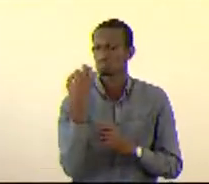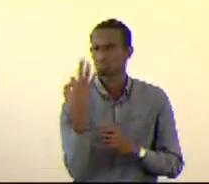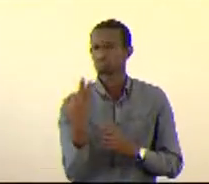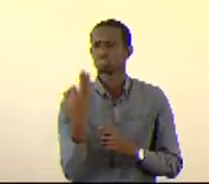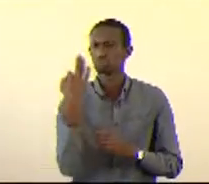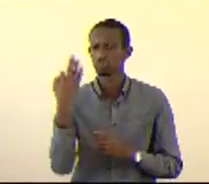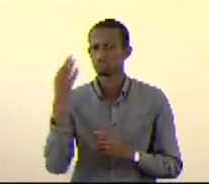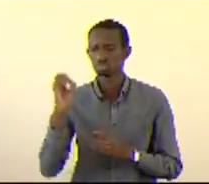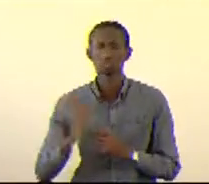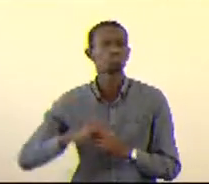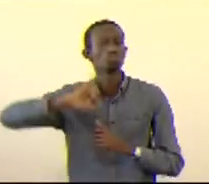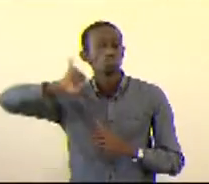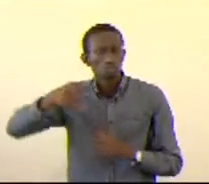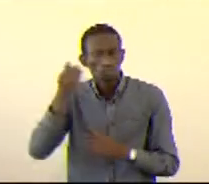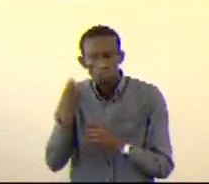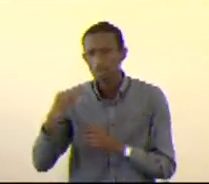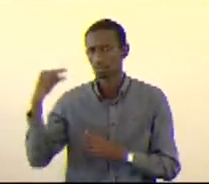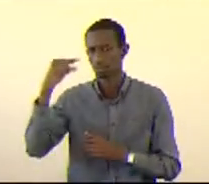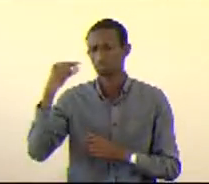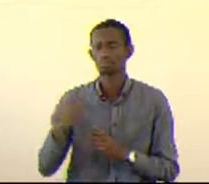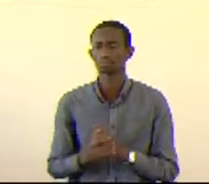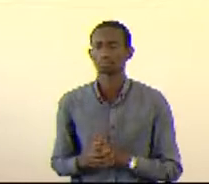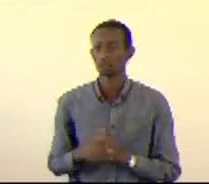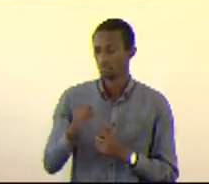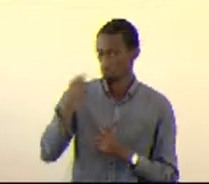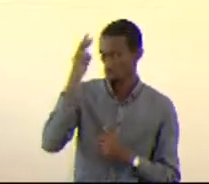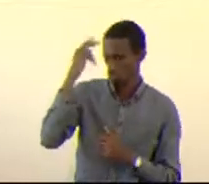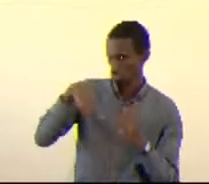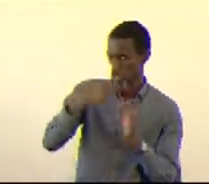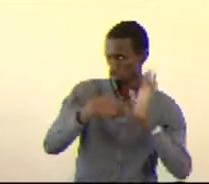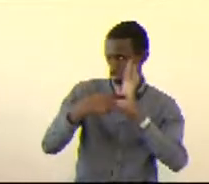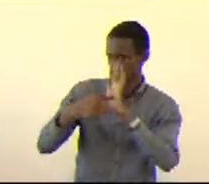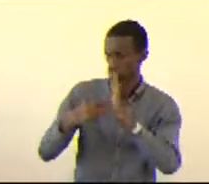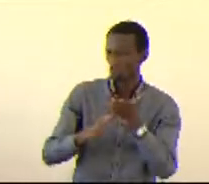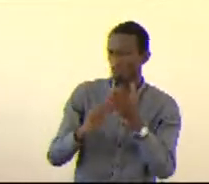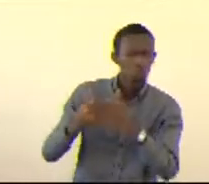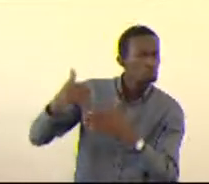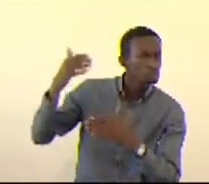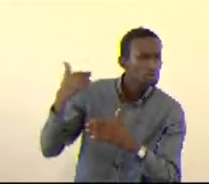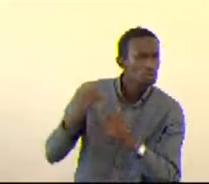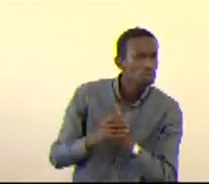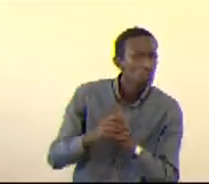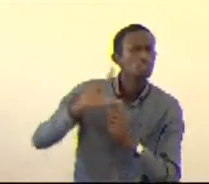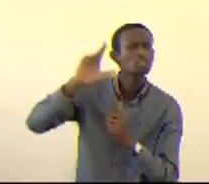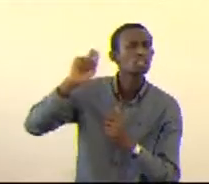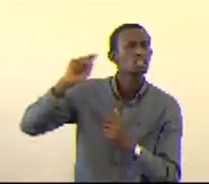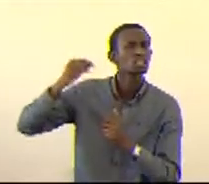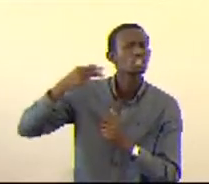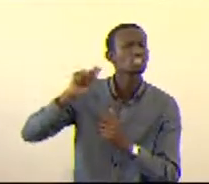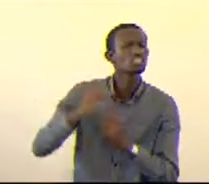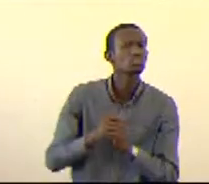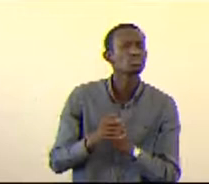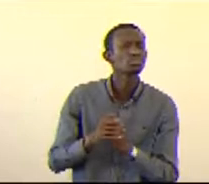is specific latent heat of fusion. Remember the symbol we use for specific latent heat of fusion is L, then